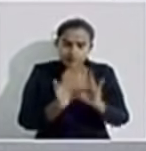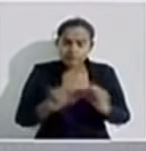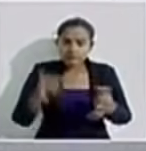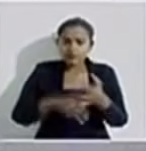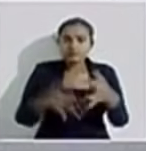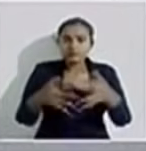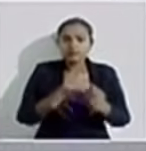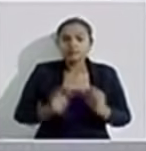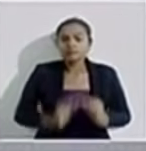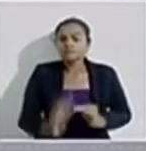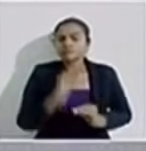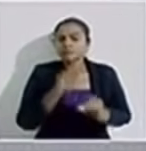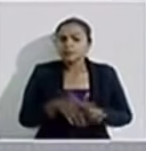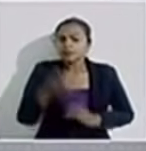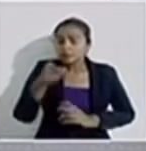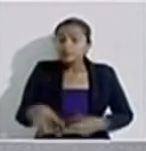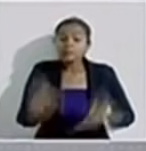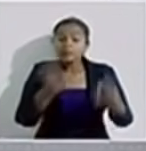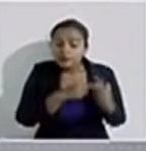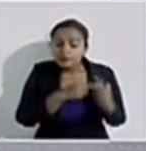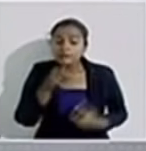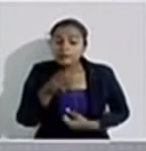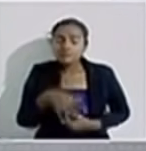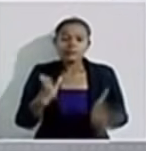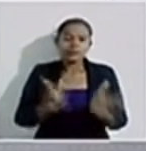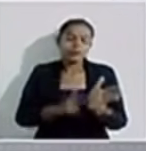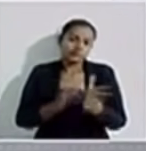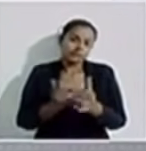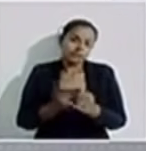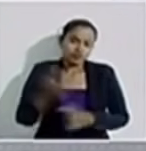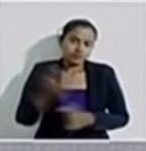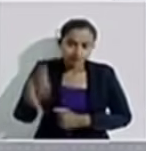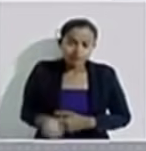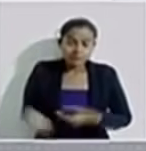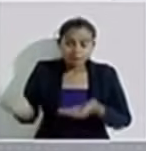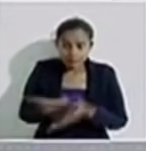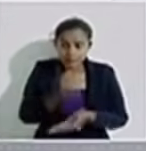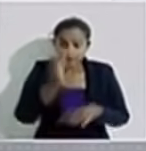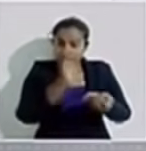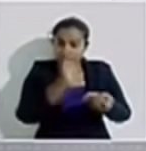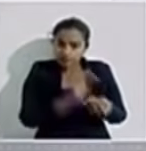responsibility of the NMRA to set up the necessary infrastructure and